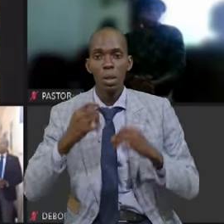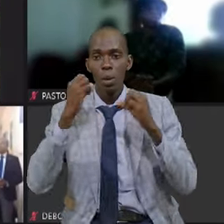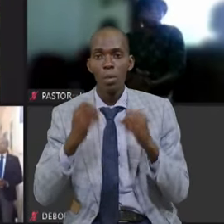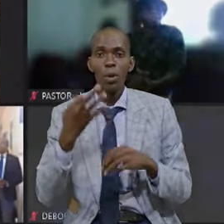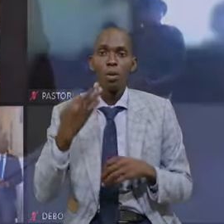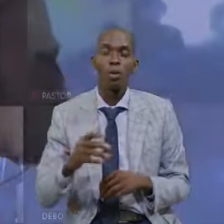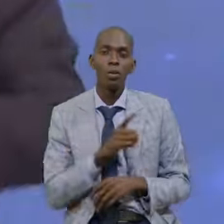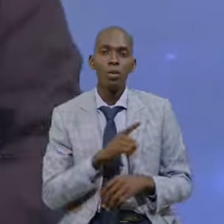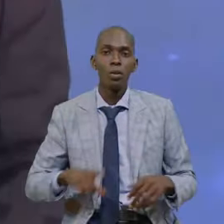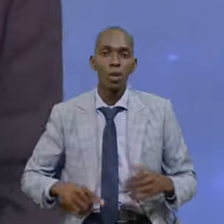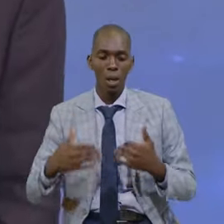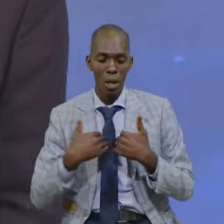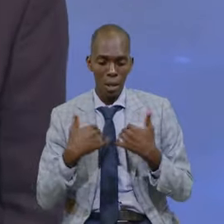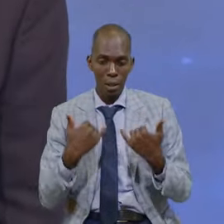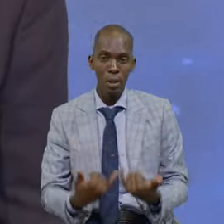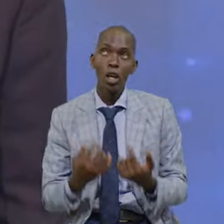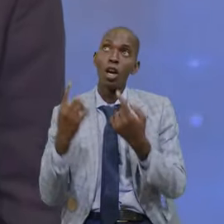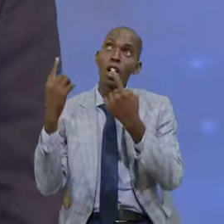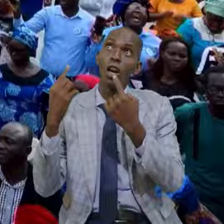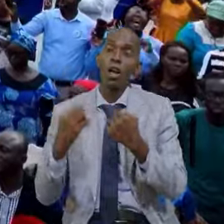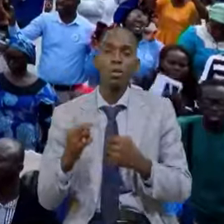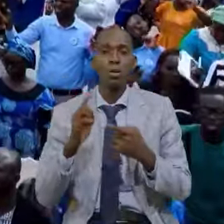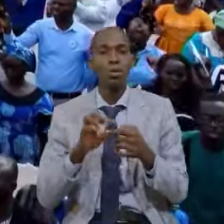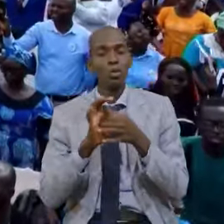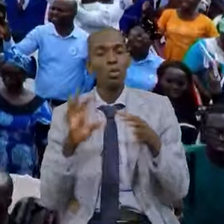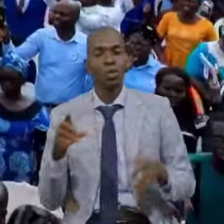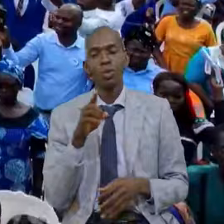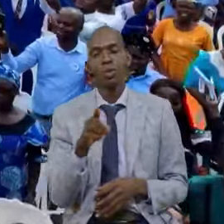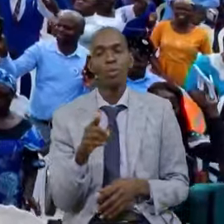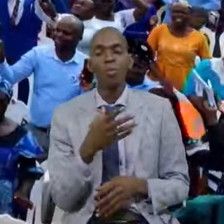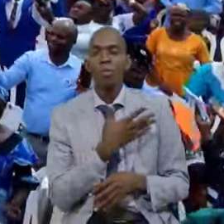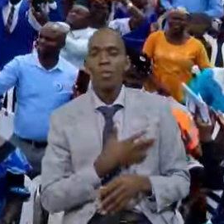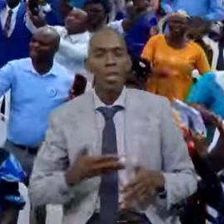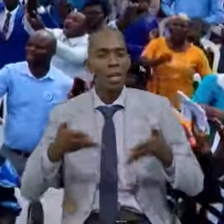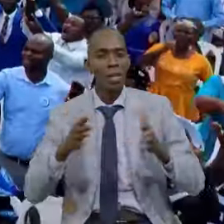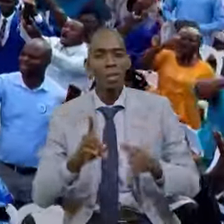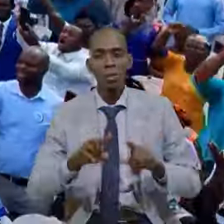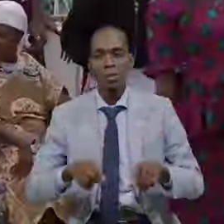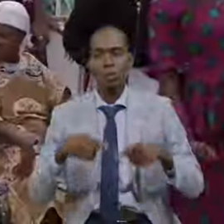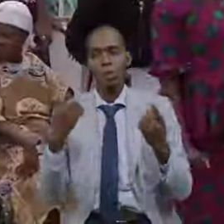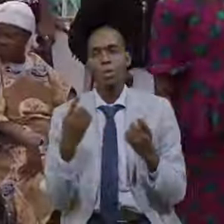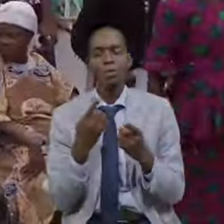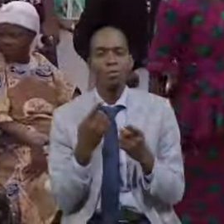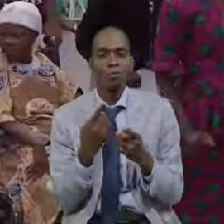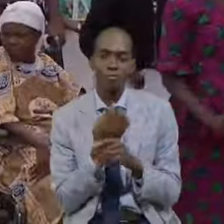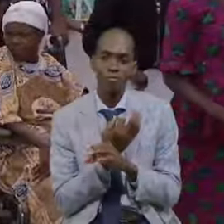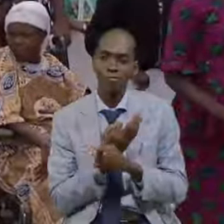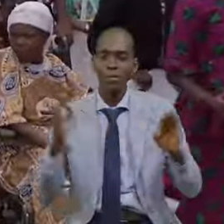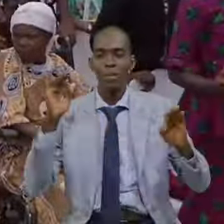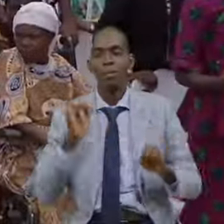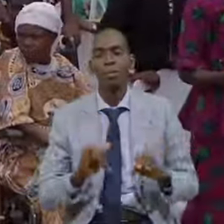has come to loose you and he'll let you go free.